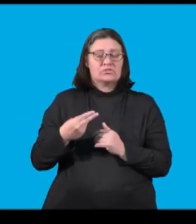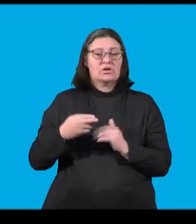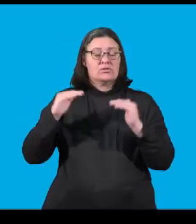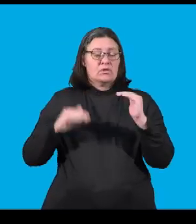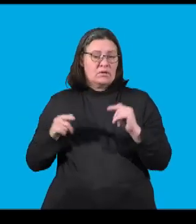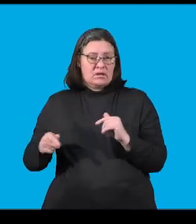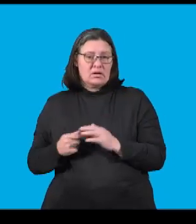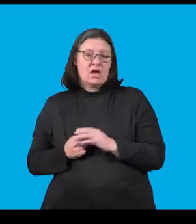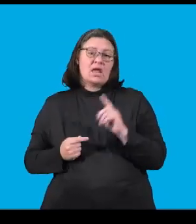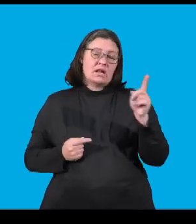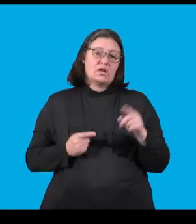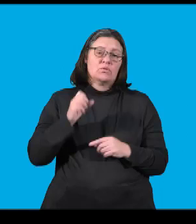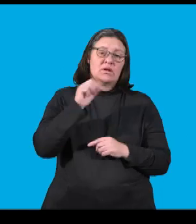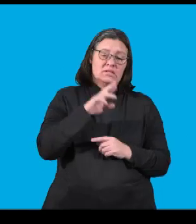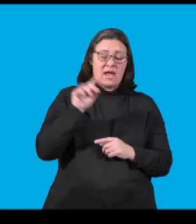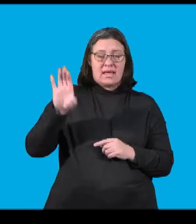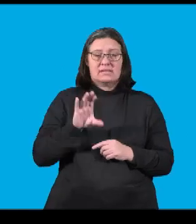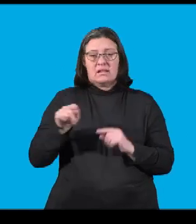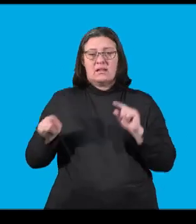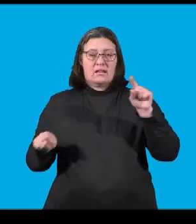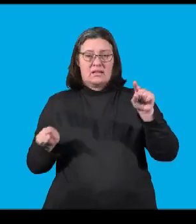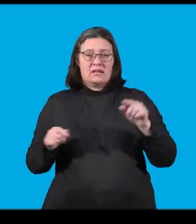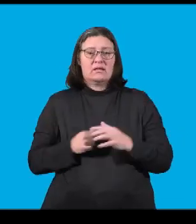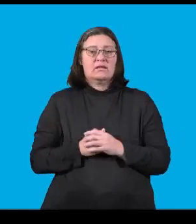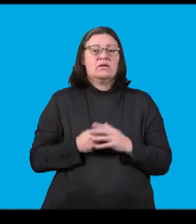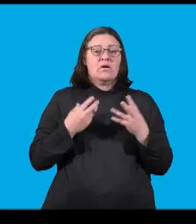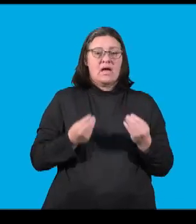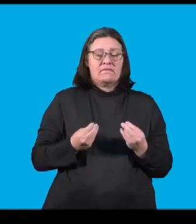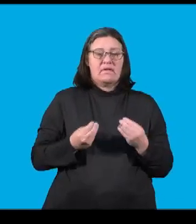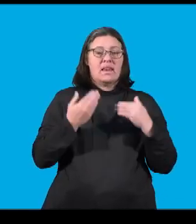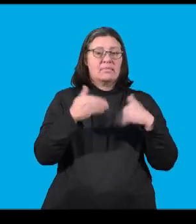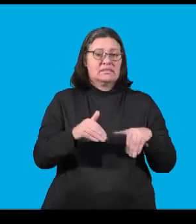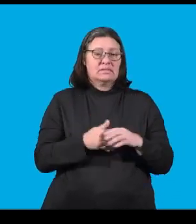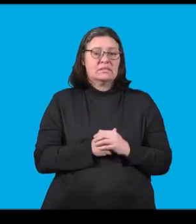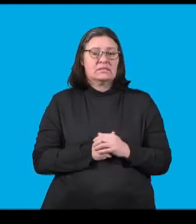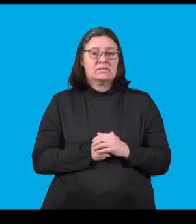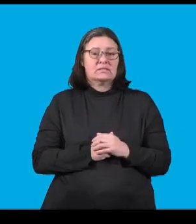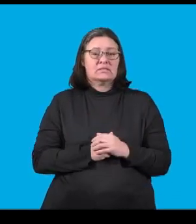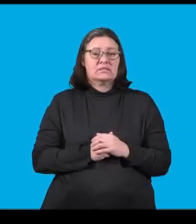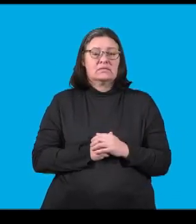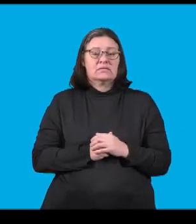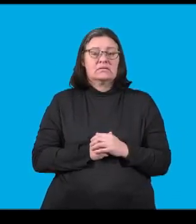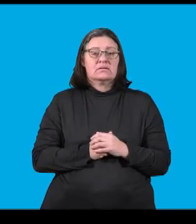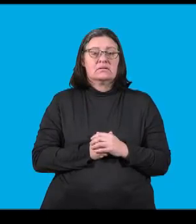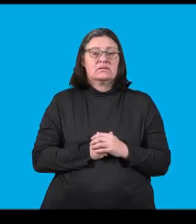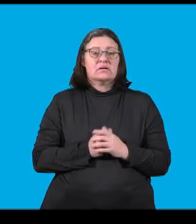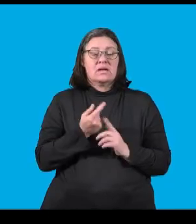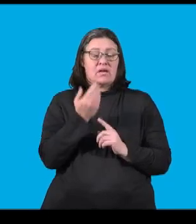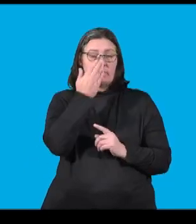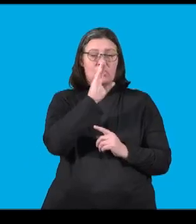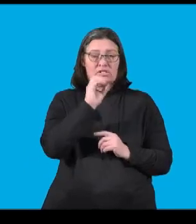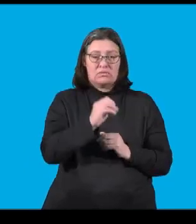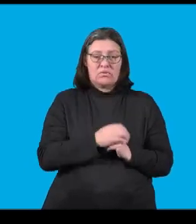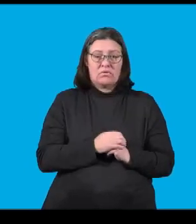the denominator and an h in the numerator, so they cancel out. And I end up with the limit as h